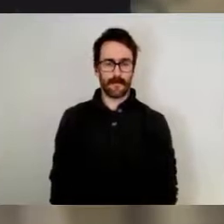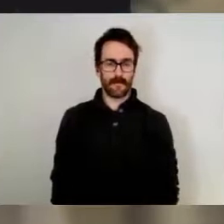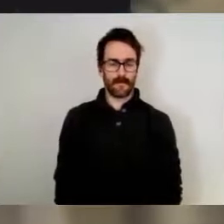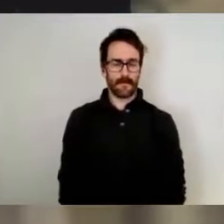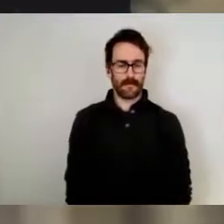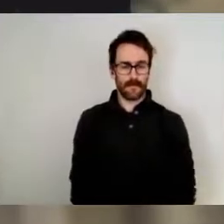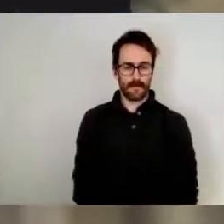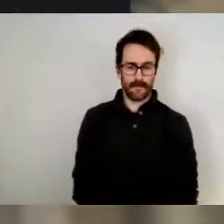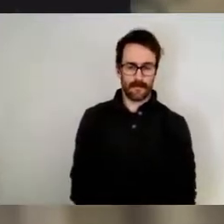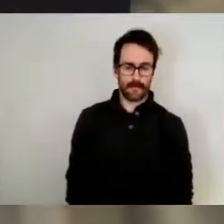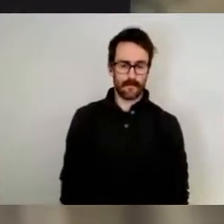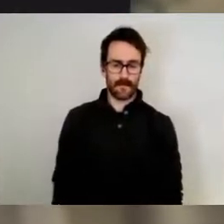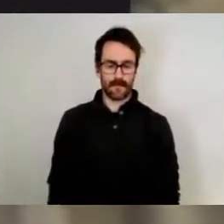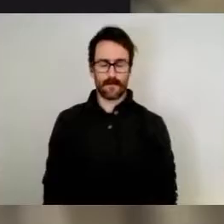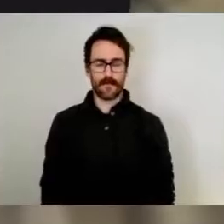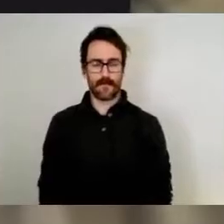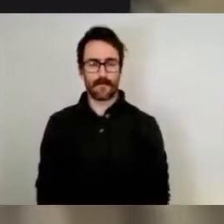there's no